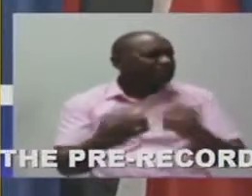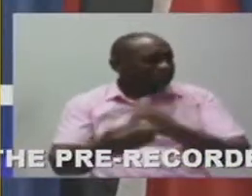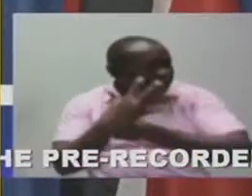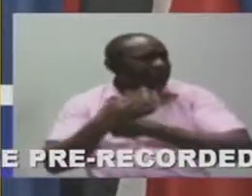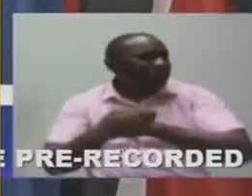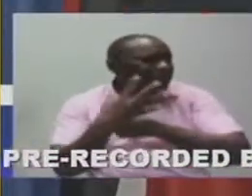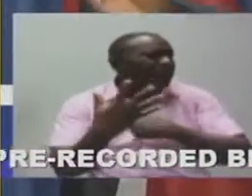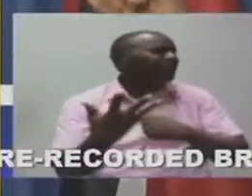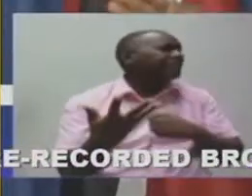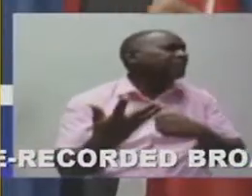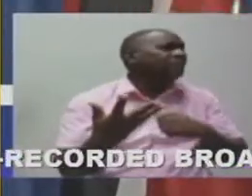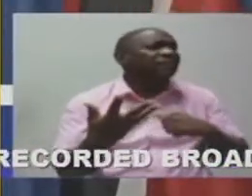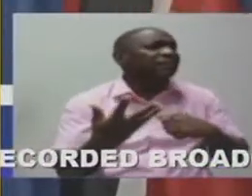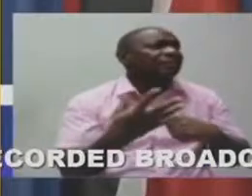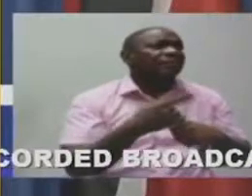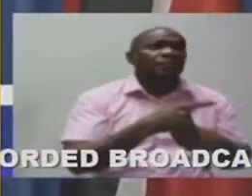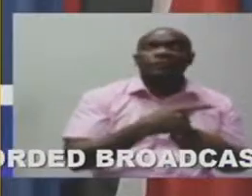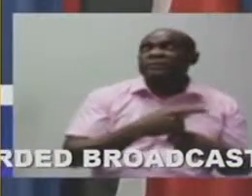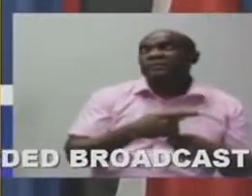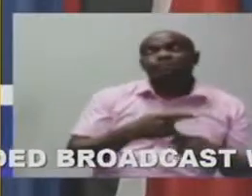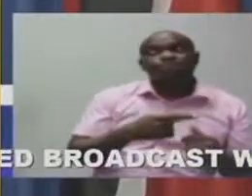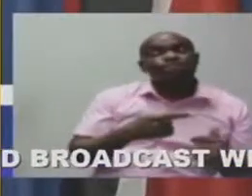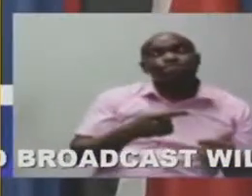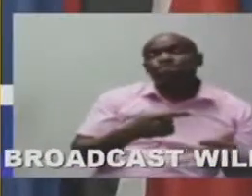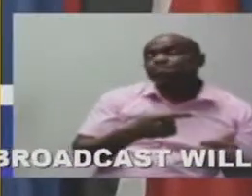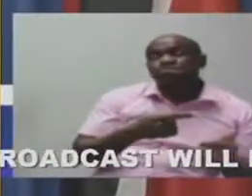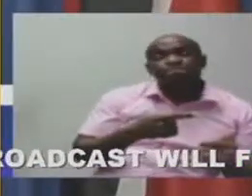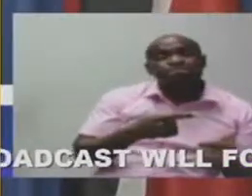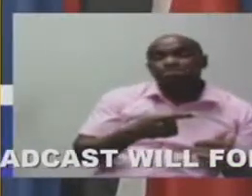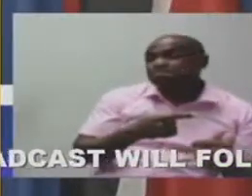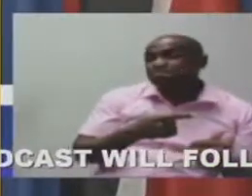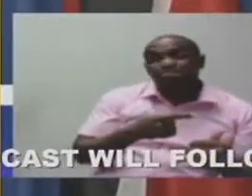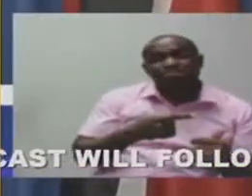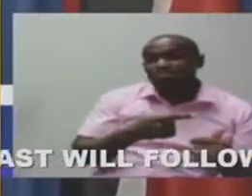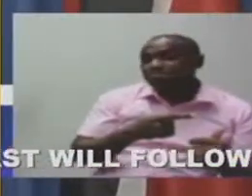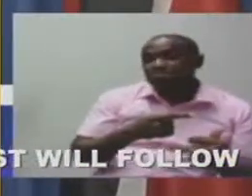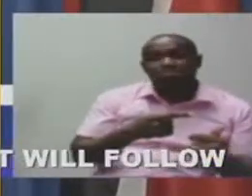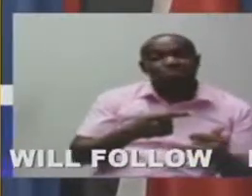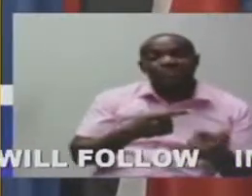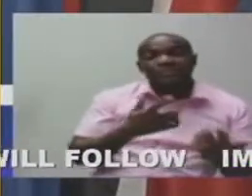to the response at the hospitals, any